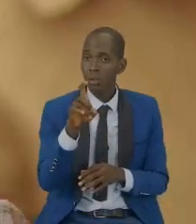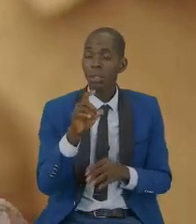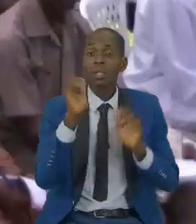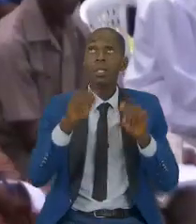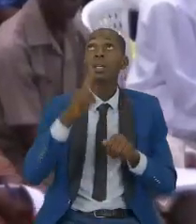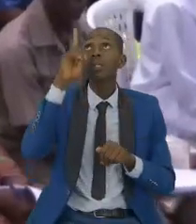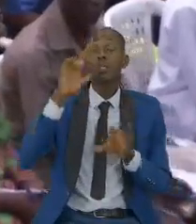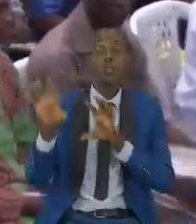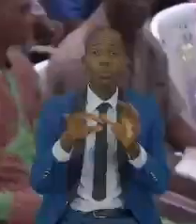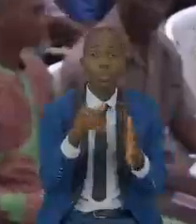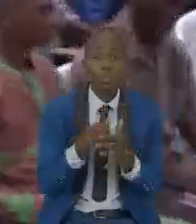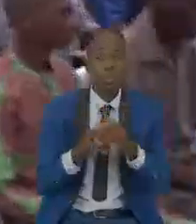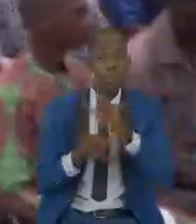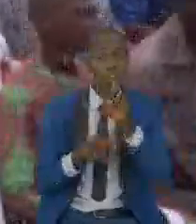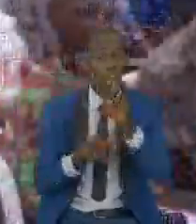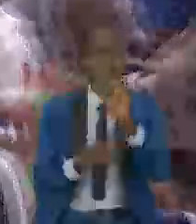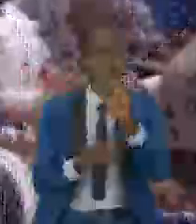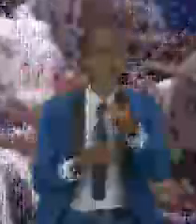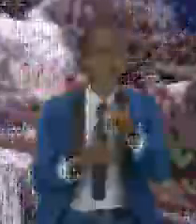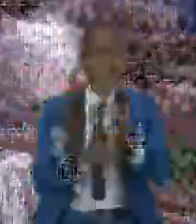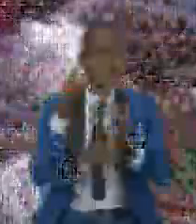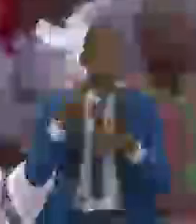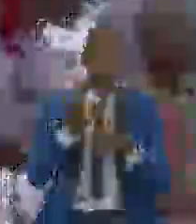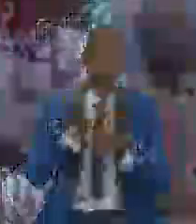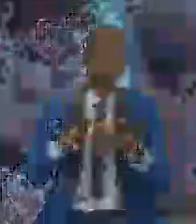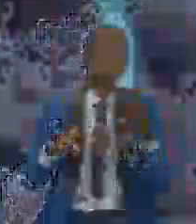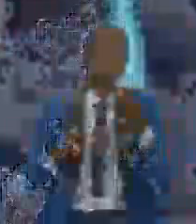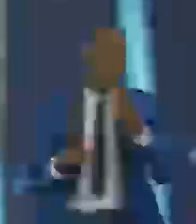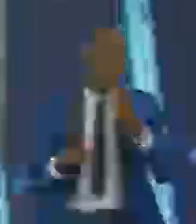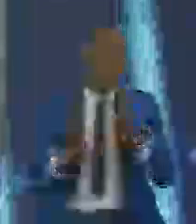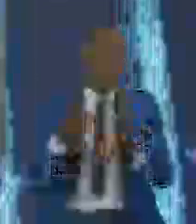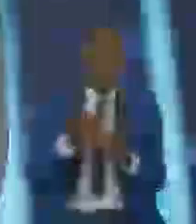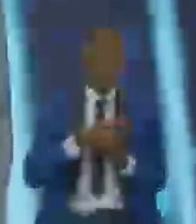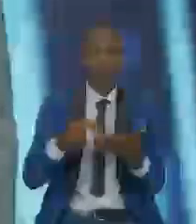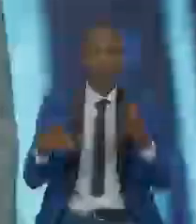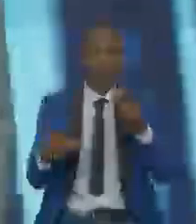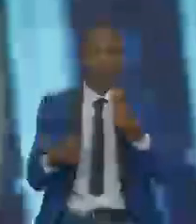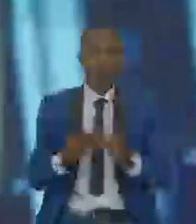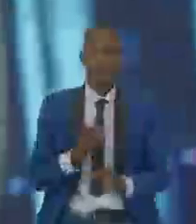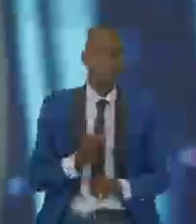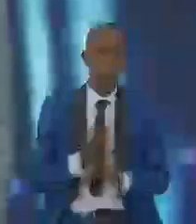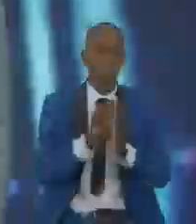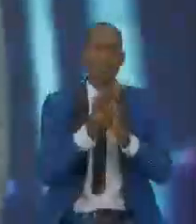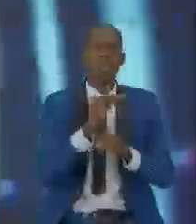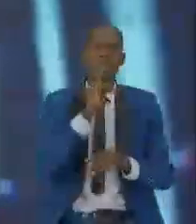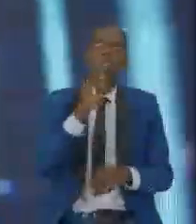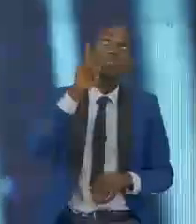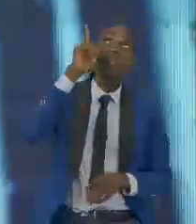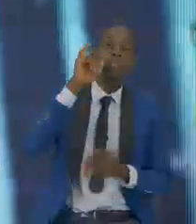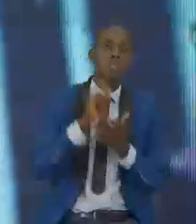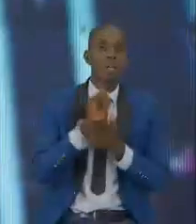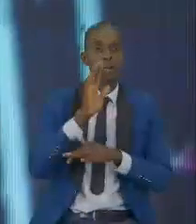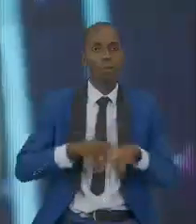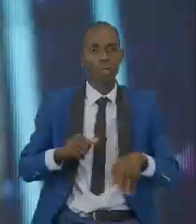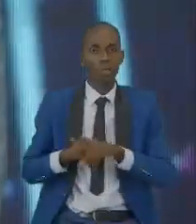it? Look at verse 24. It says in verse 24, faithful is he that calleth you.